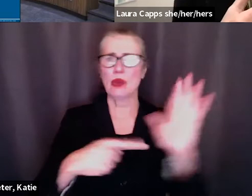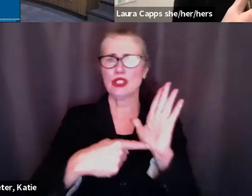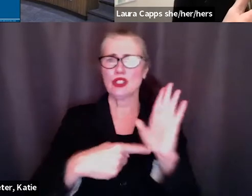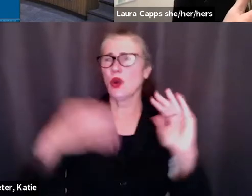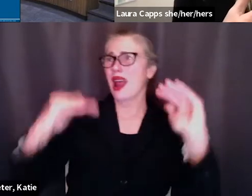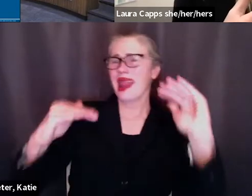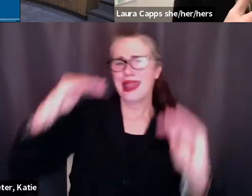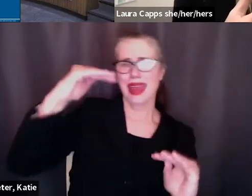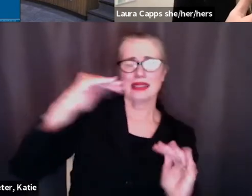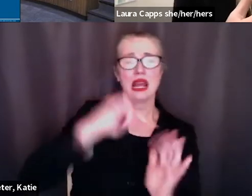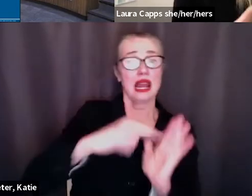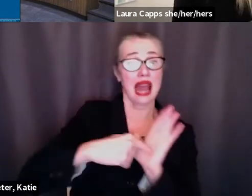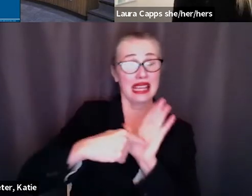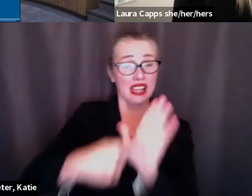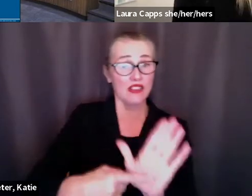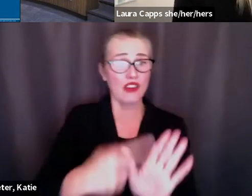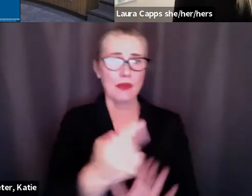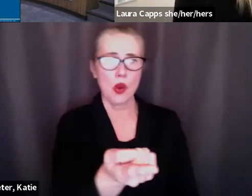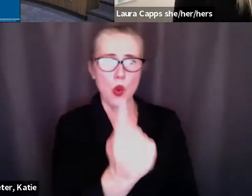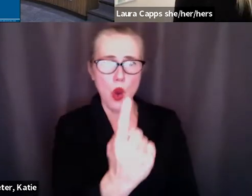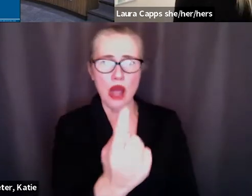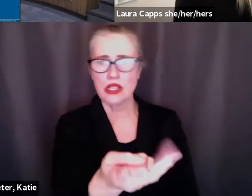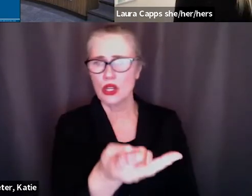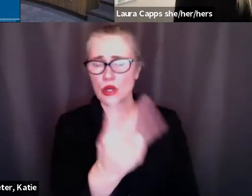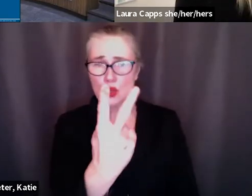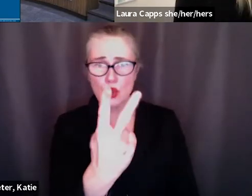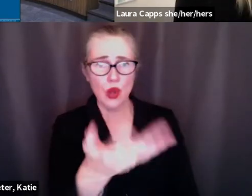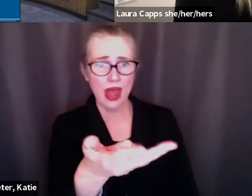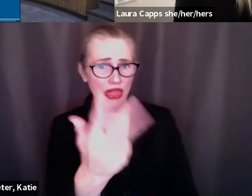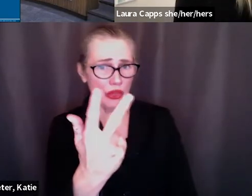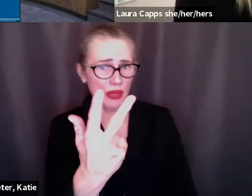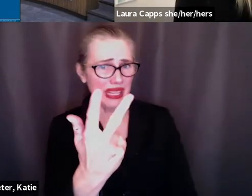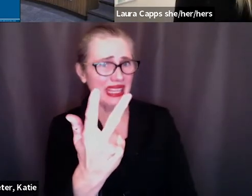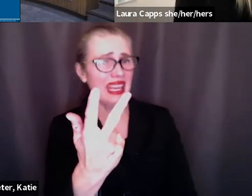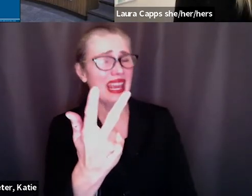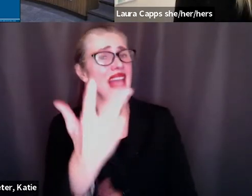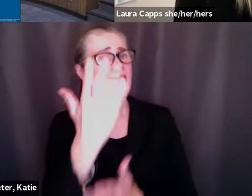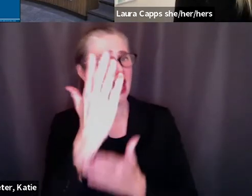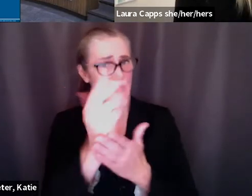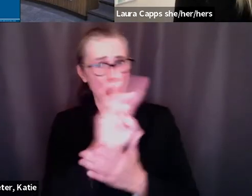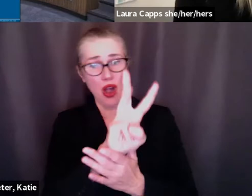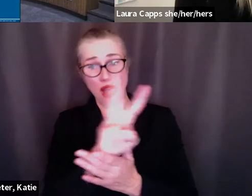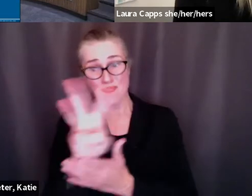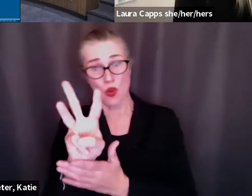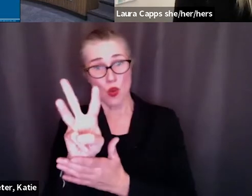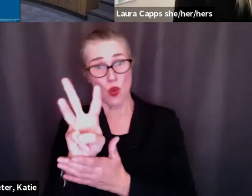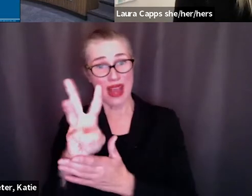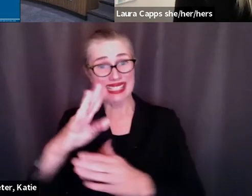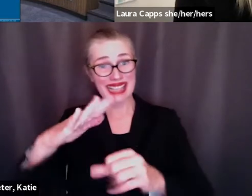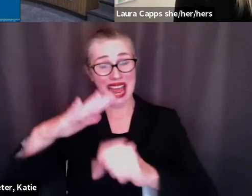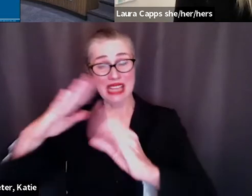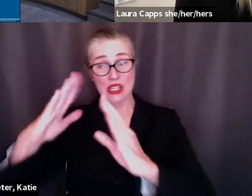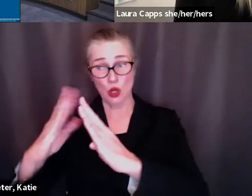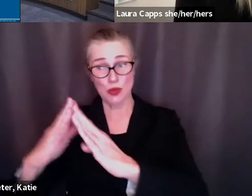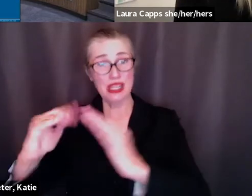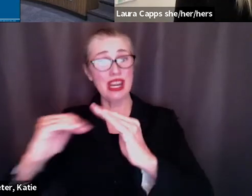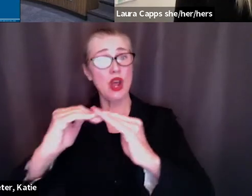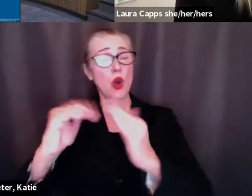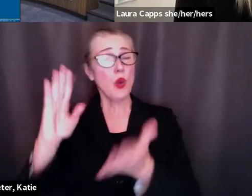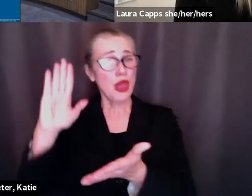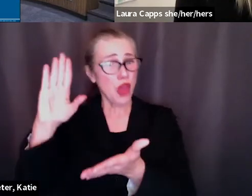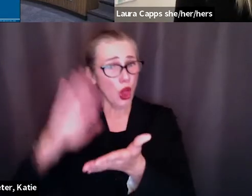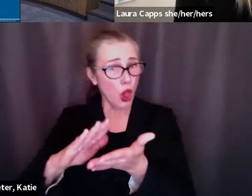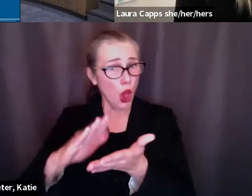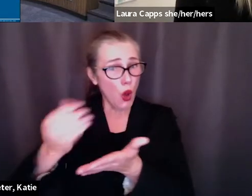scenario one two two a and three puts the part of the west side a low income set of neighborhoods with the